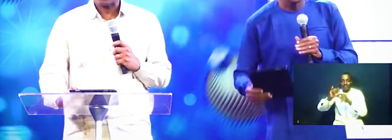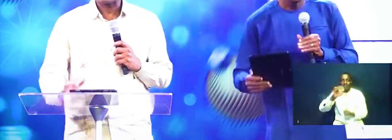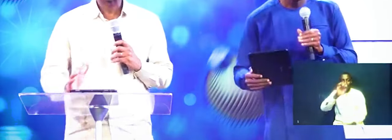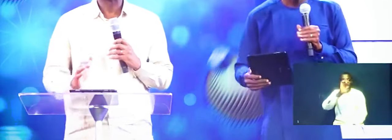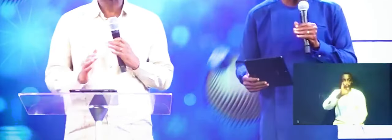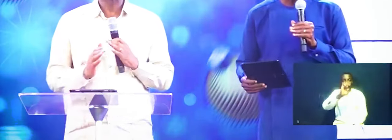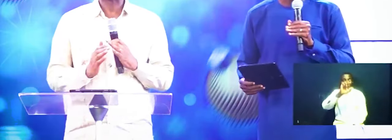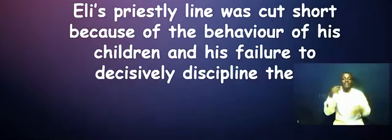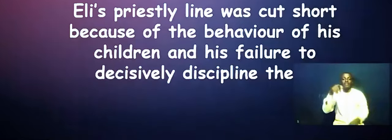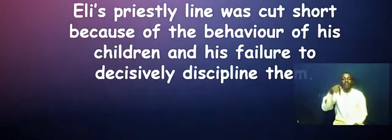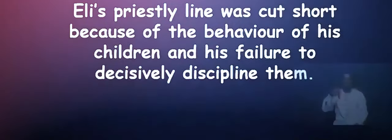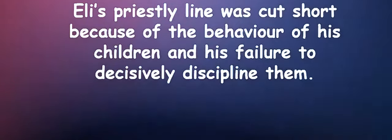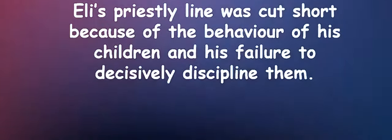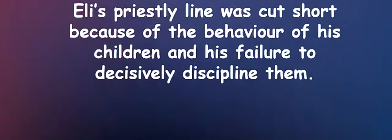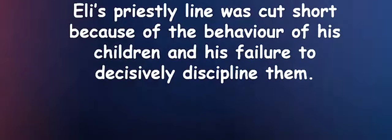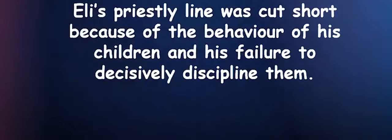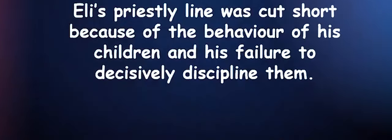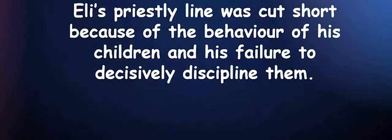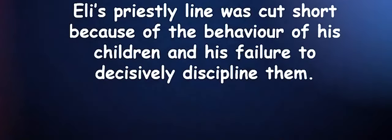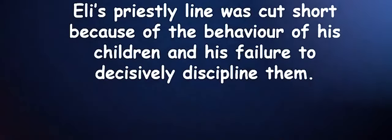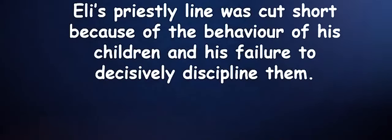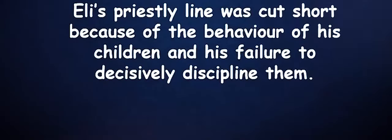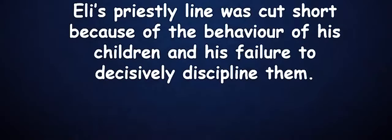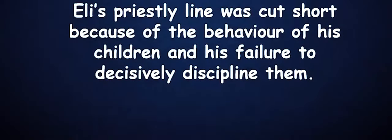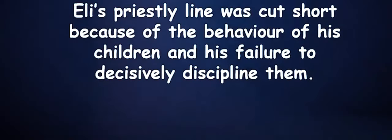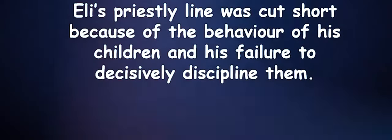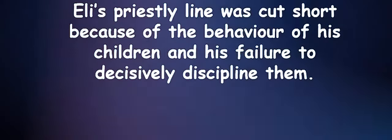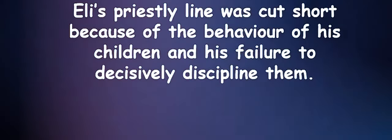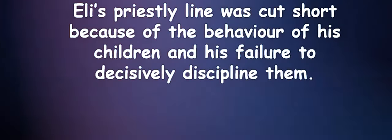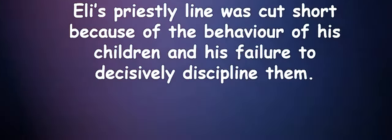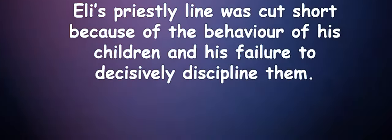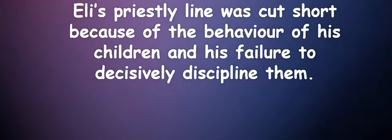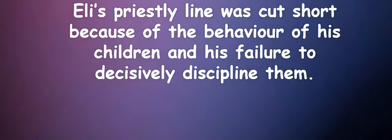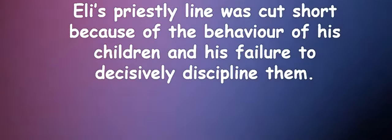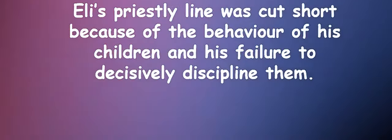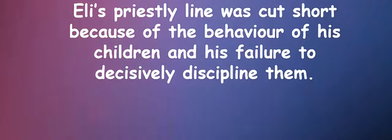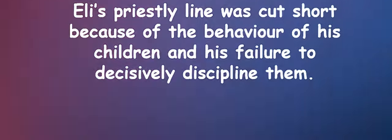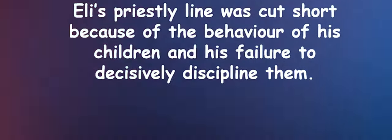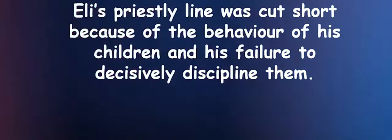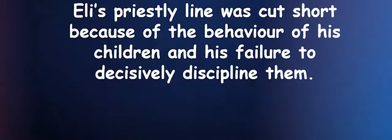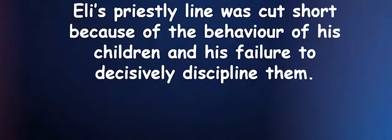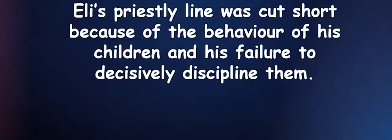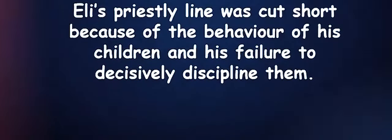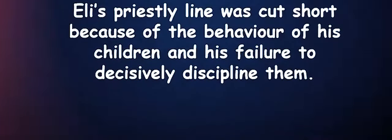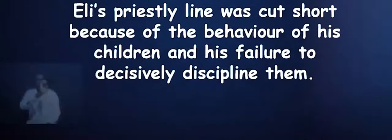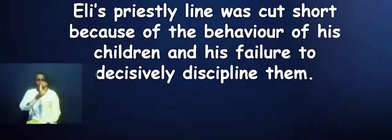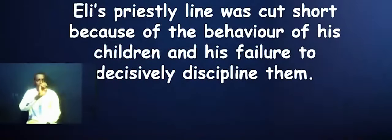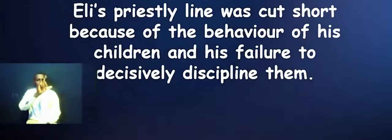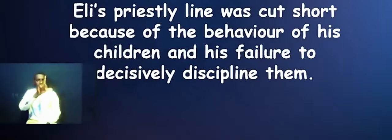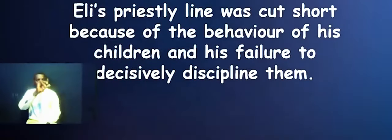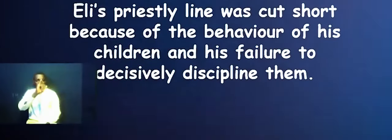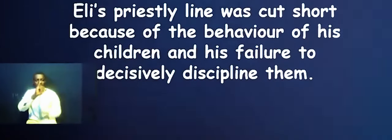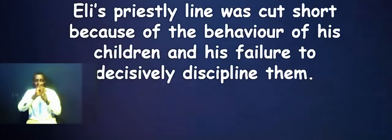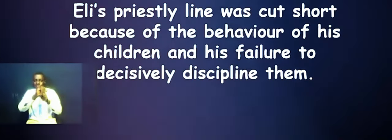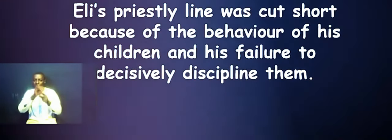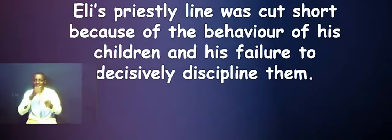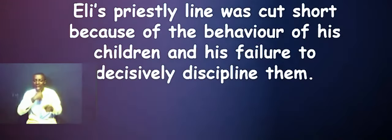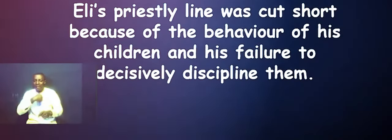was cut short because of the behavior of